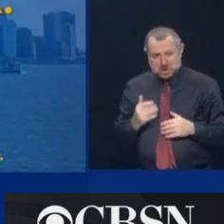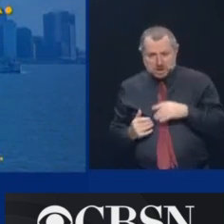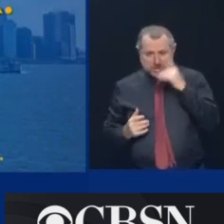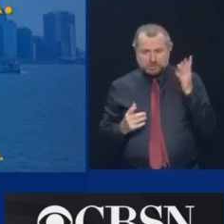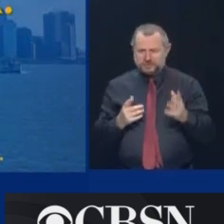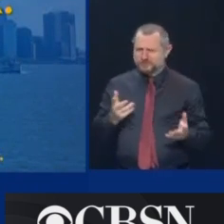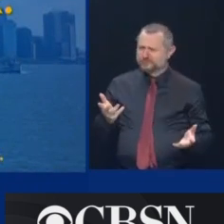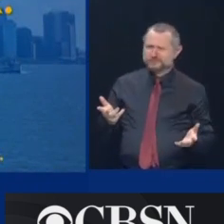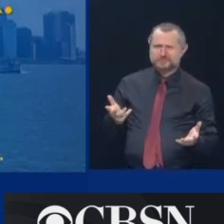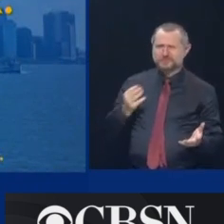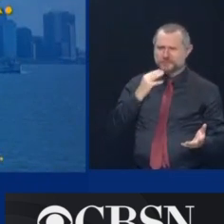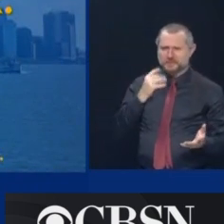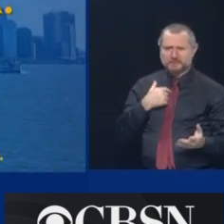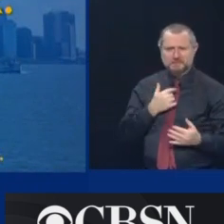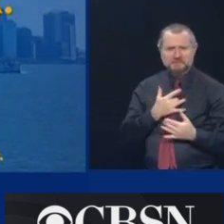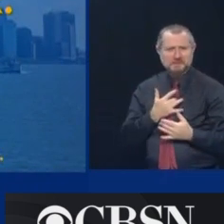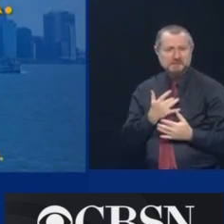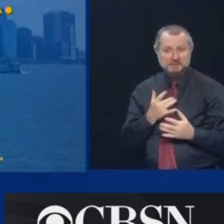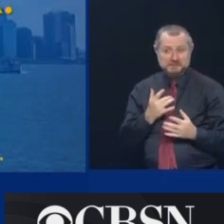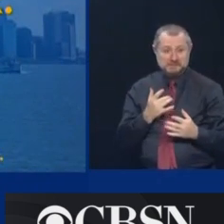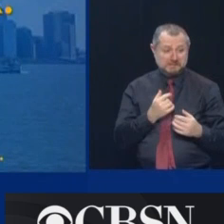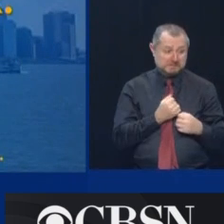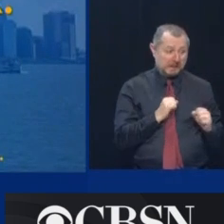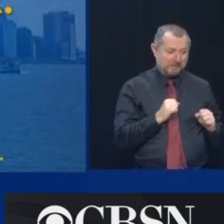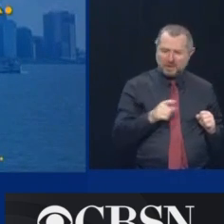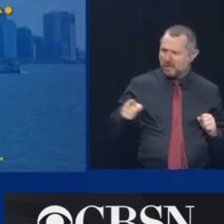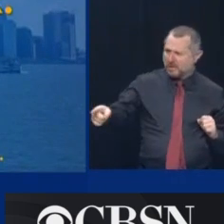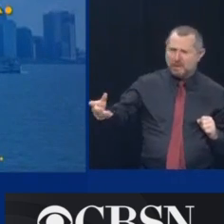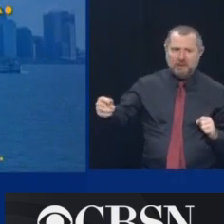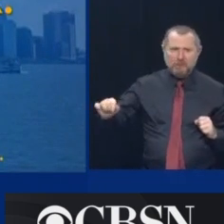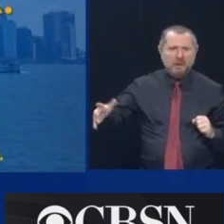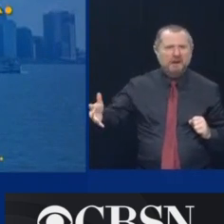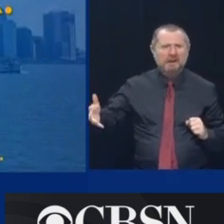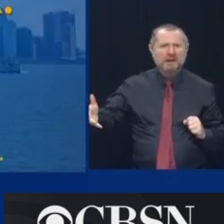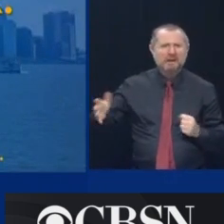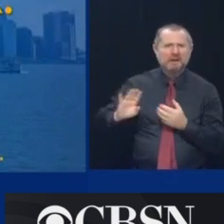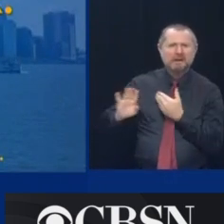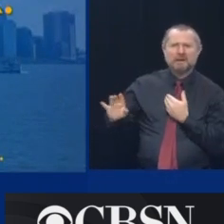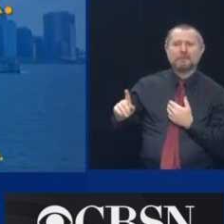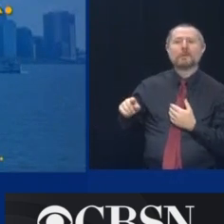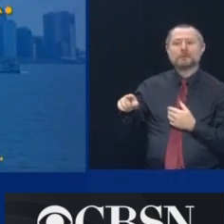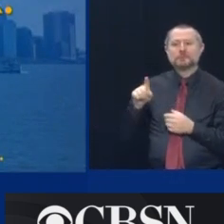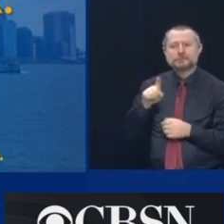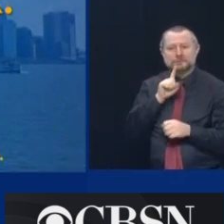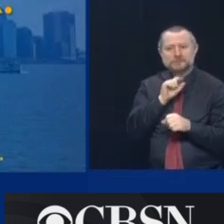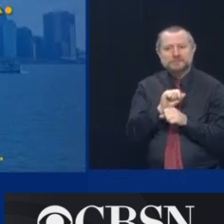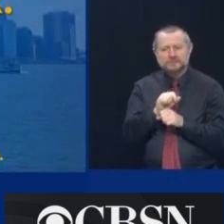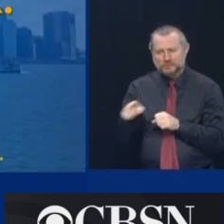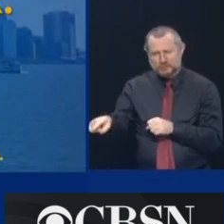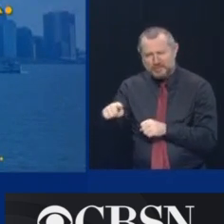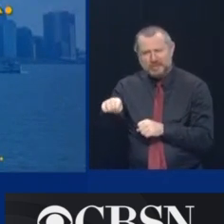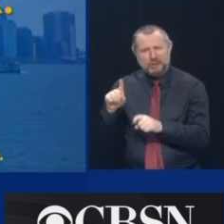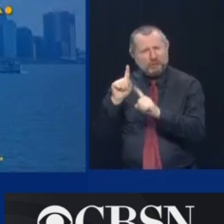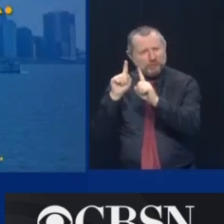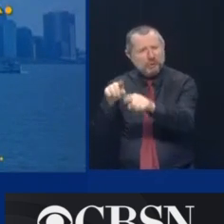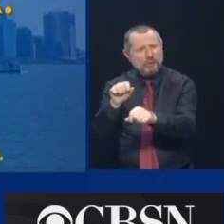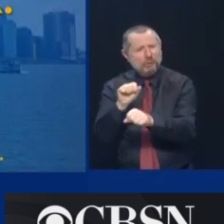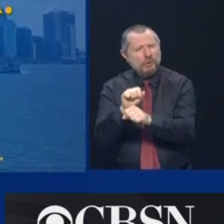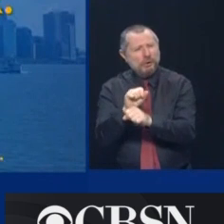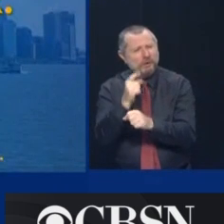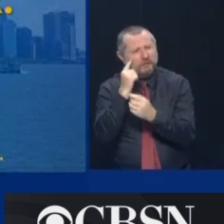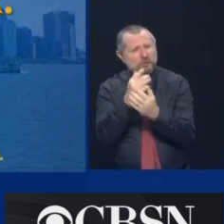stay safe, just like you're staying home, I'm going to stay home. Because we acted like a